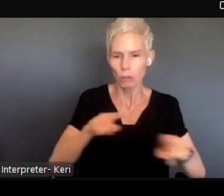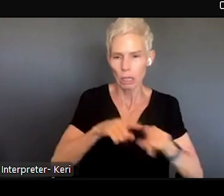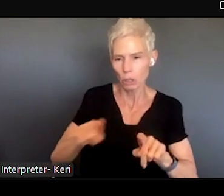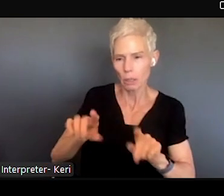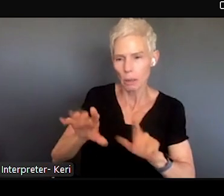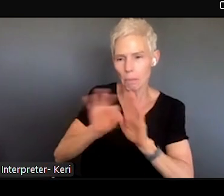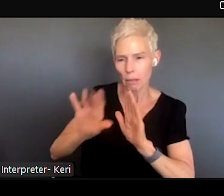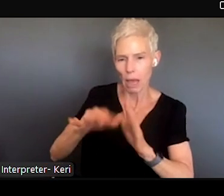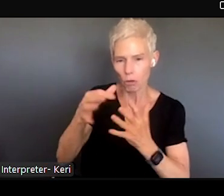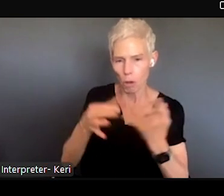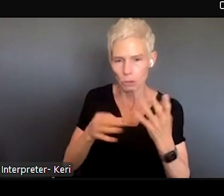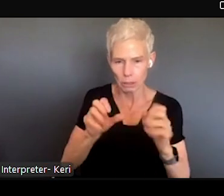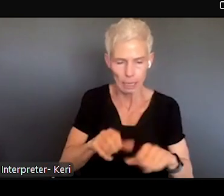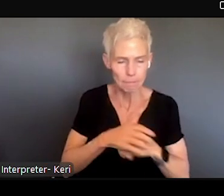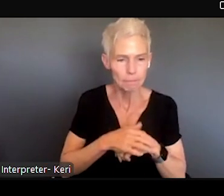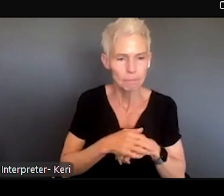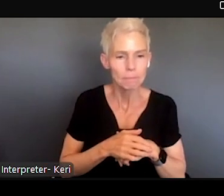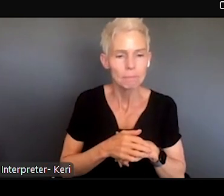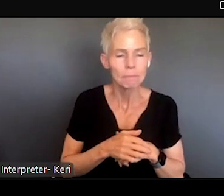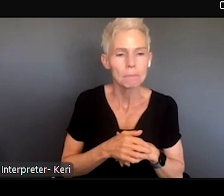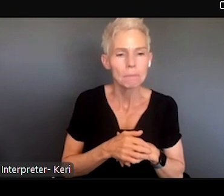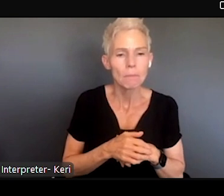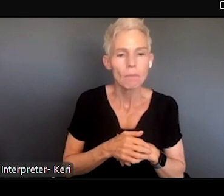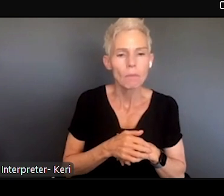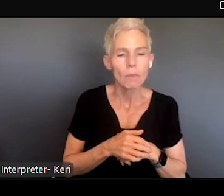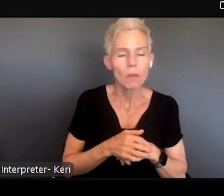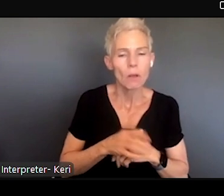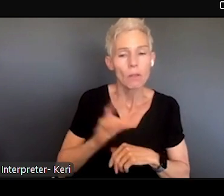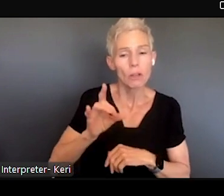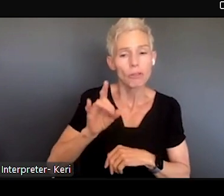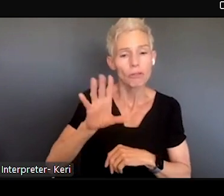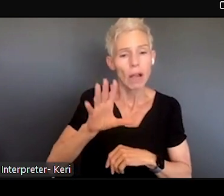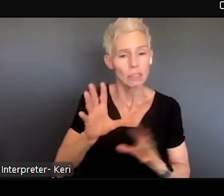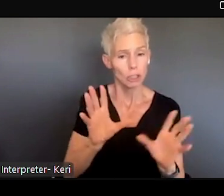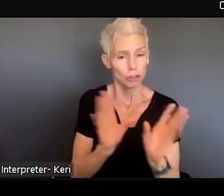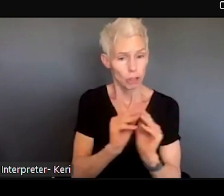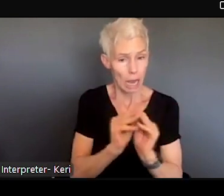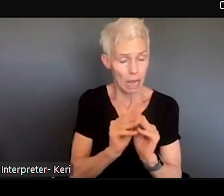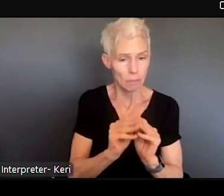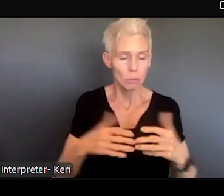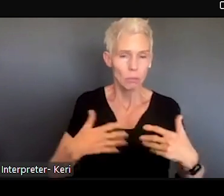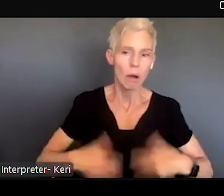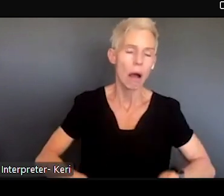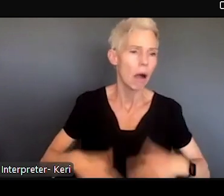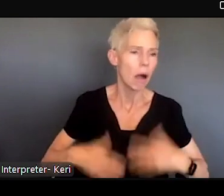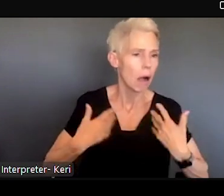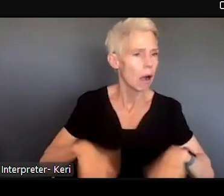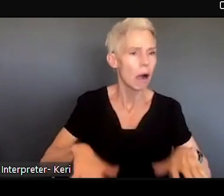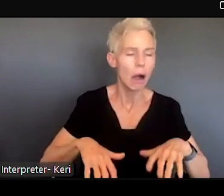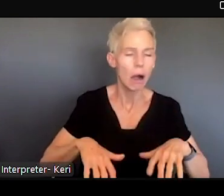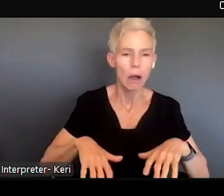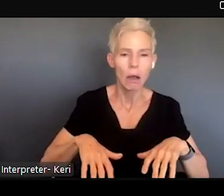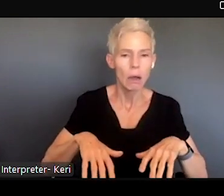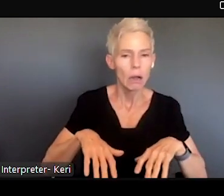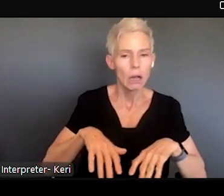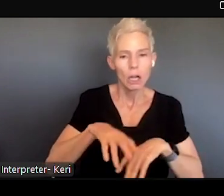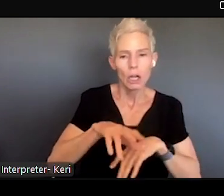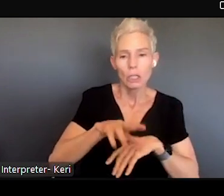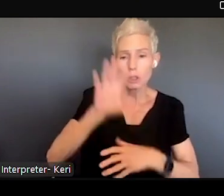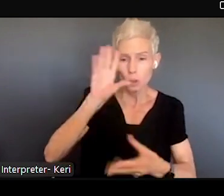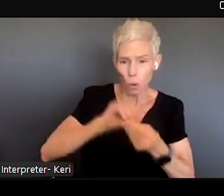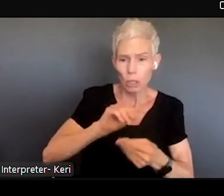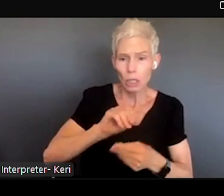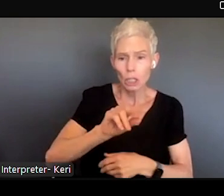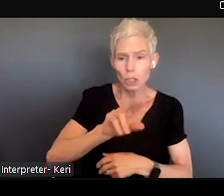Great. And the Crisis Jam, gosh, we've had 221